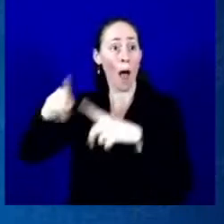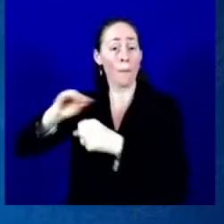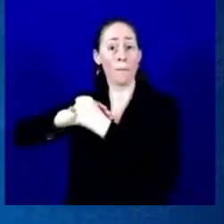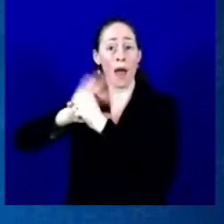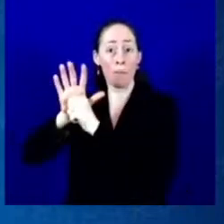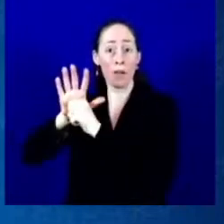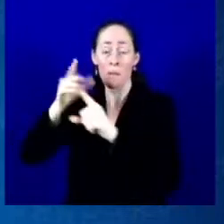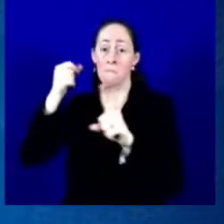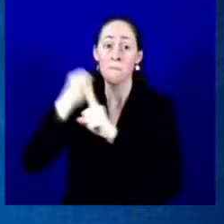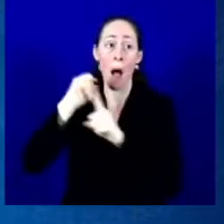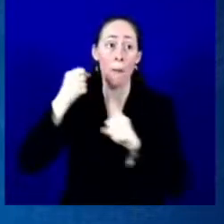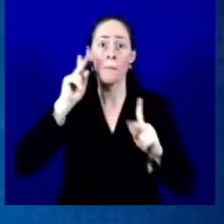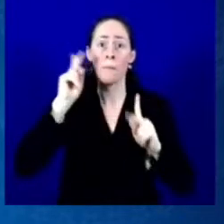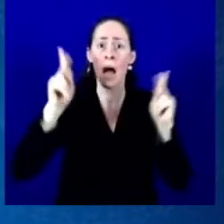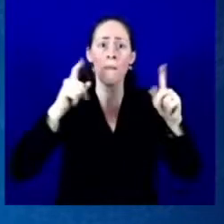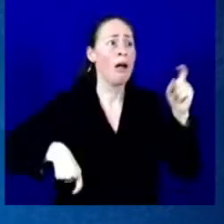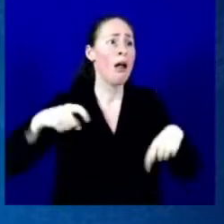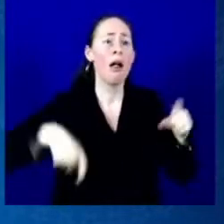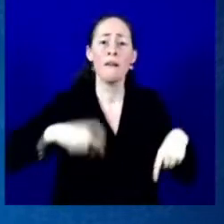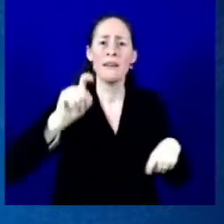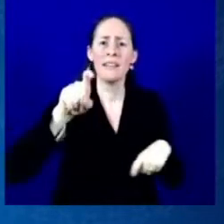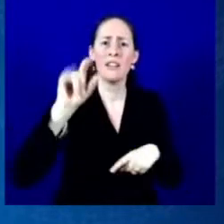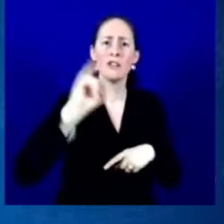lower prescription drug costs.